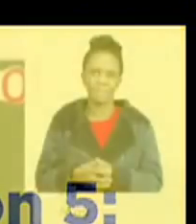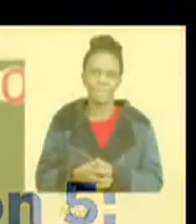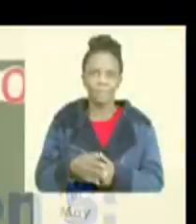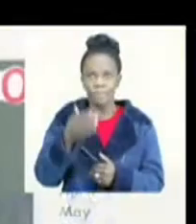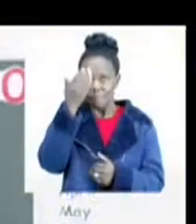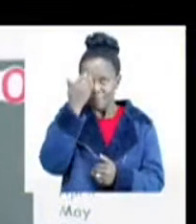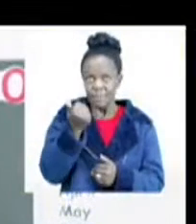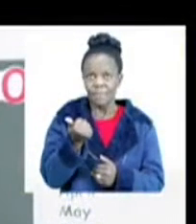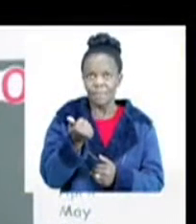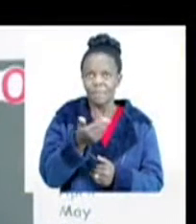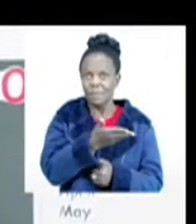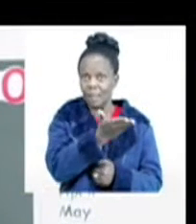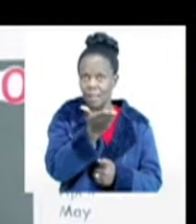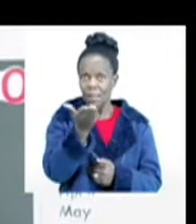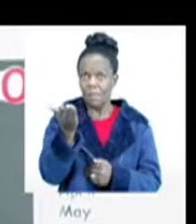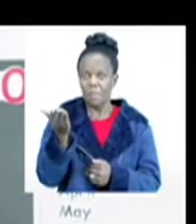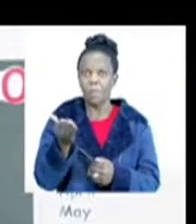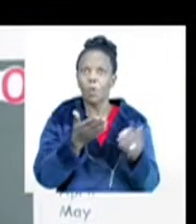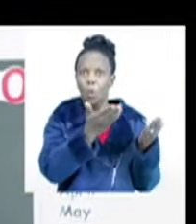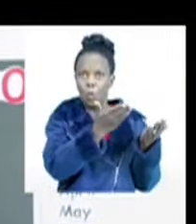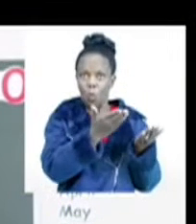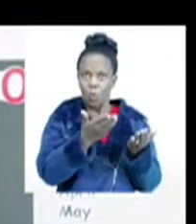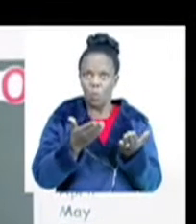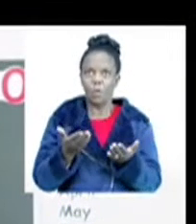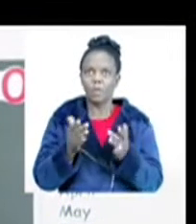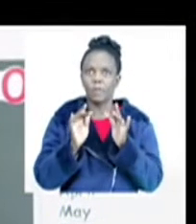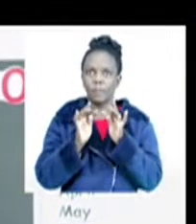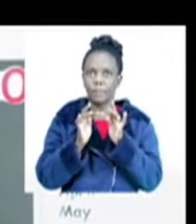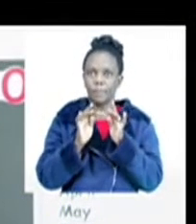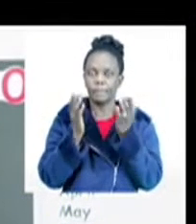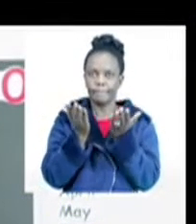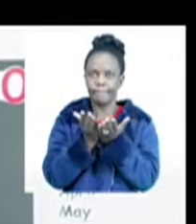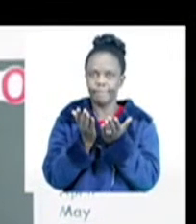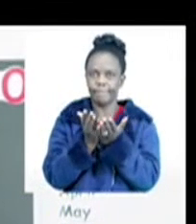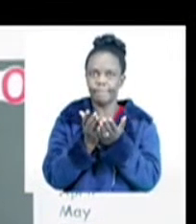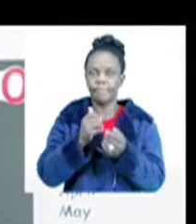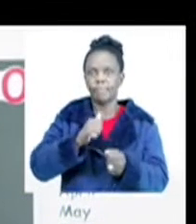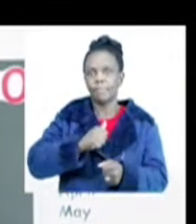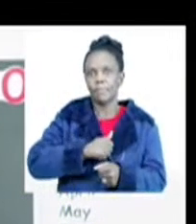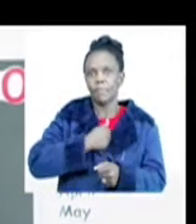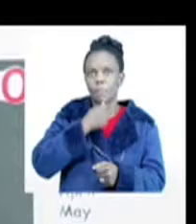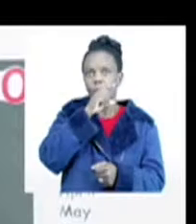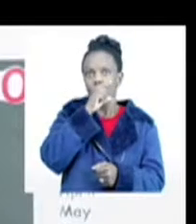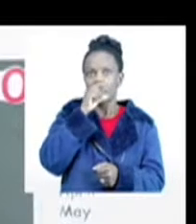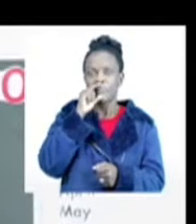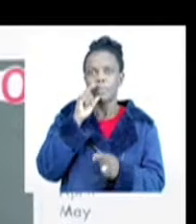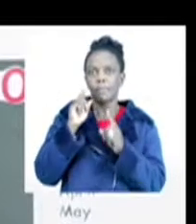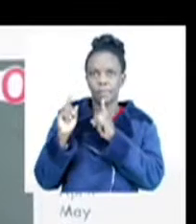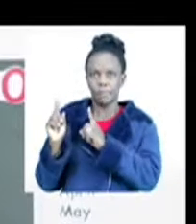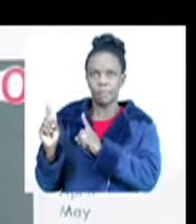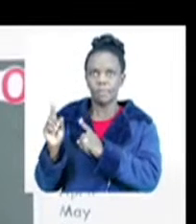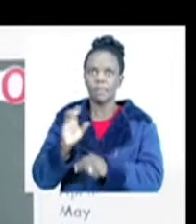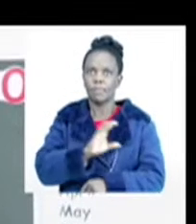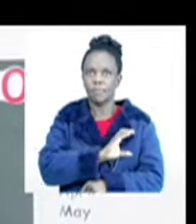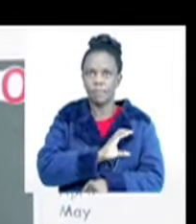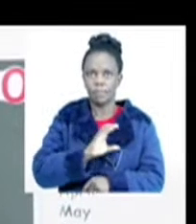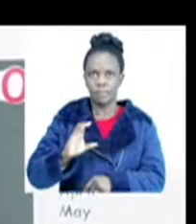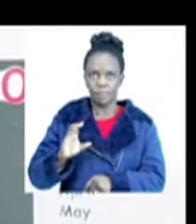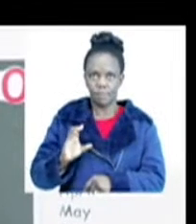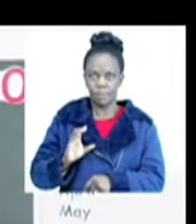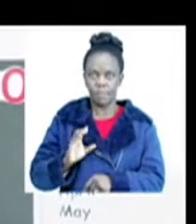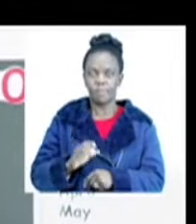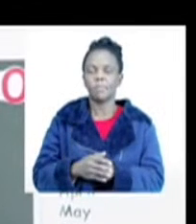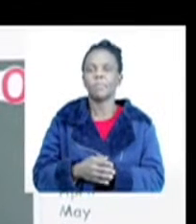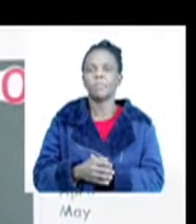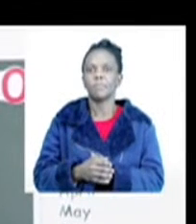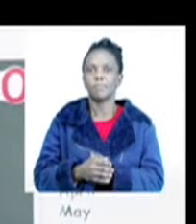Hello everyone and welcome to My Zone Online School. My name is Teacher Mutsa and thank you so much for joining